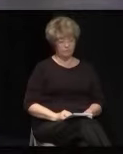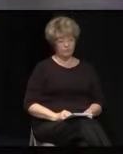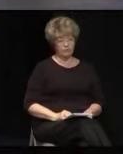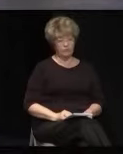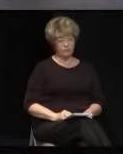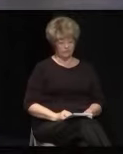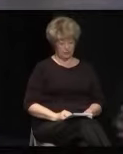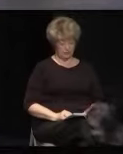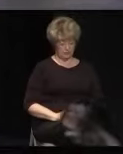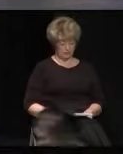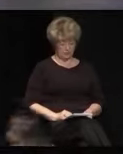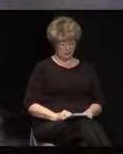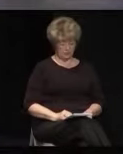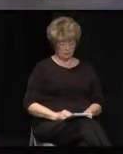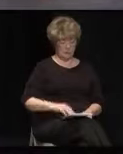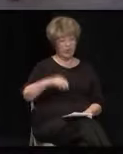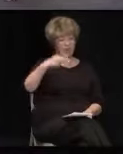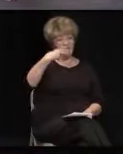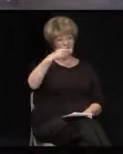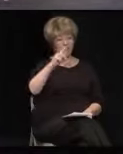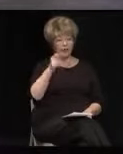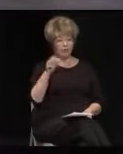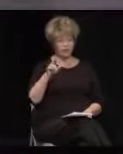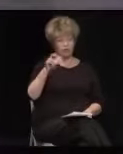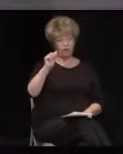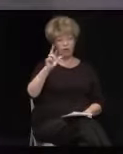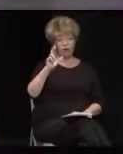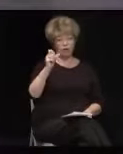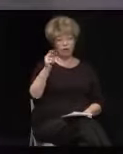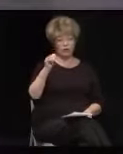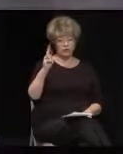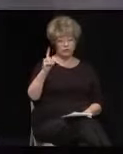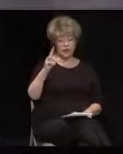Thank you. Heather Arnold, magna cum laude.